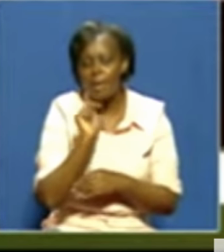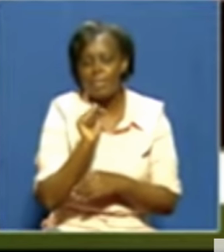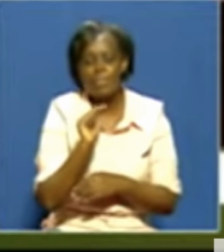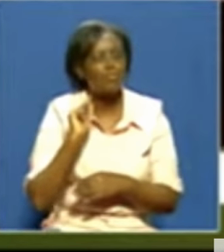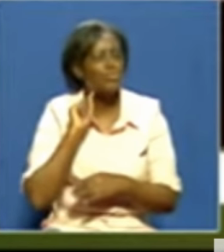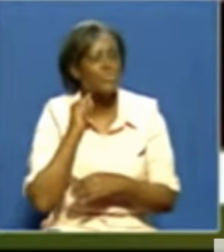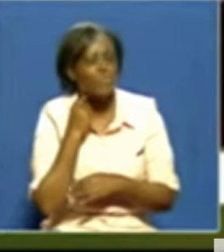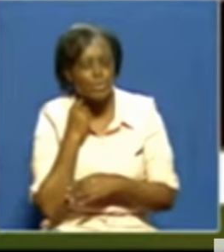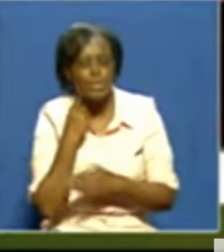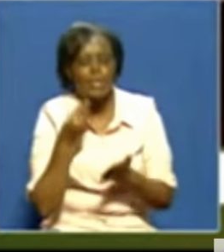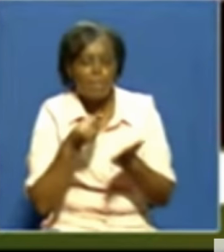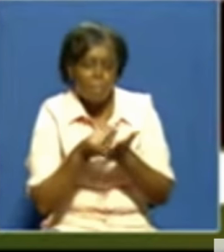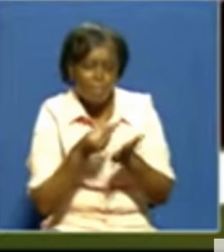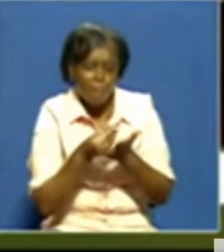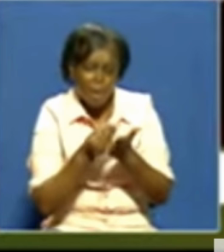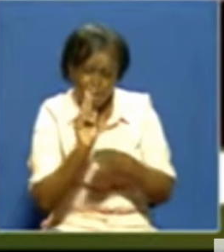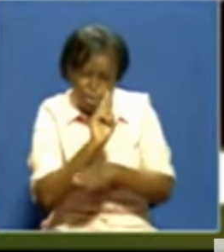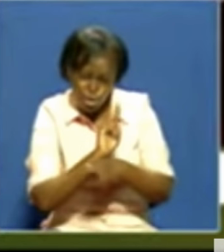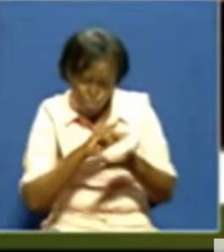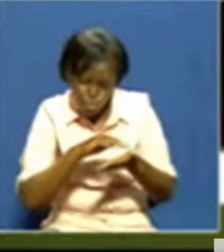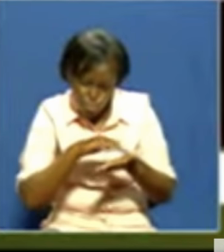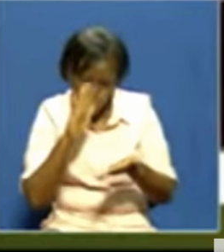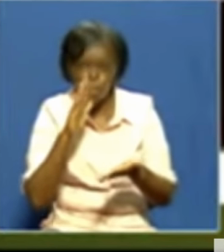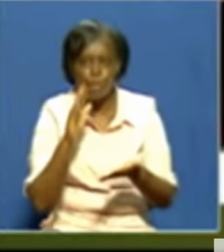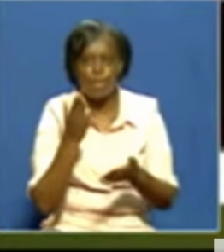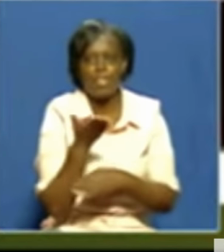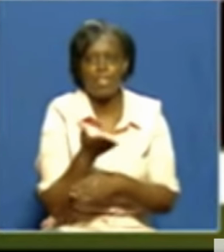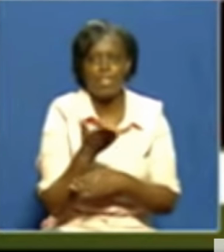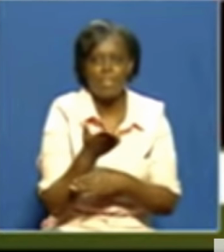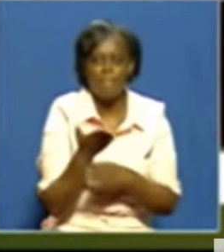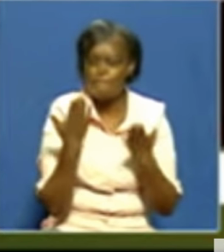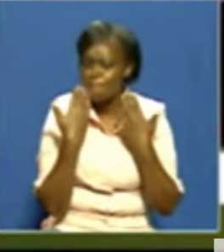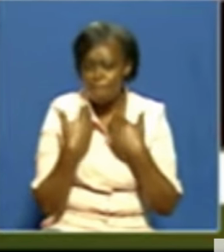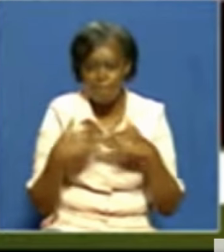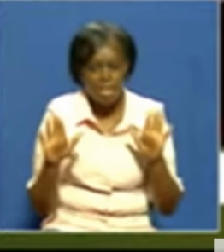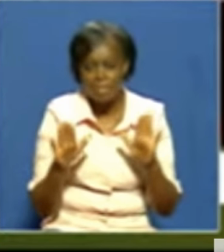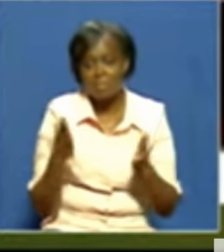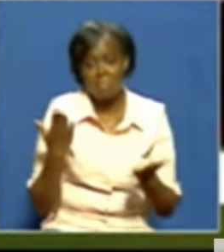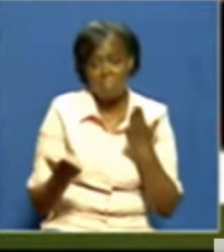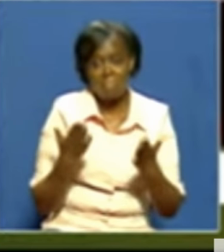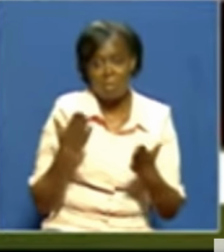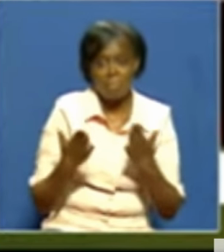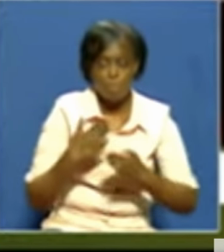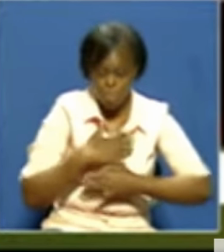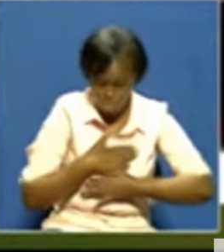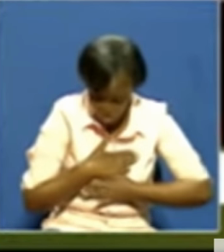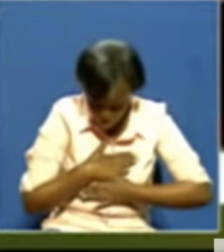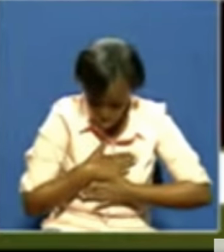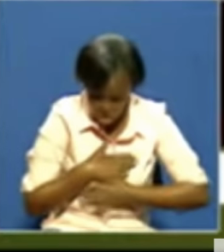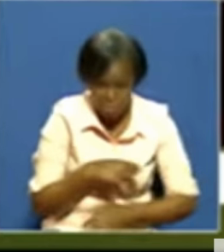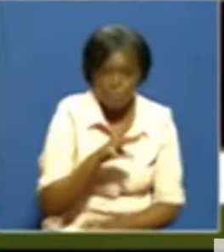hela zikatumika nyingi pale. Hizo zimeisha. Labda mheshimiwa makao. Sasa,